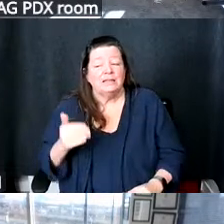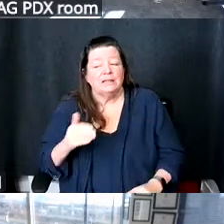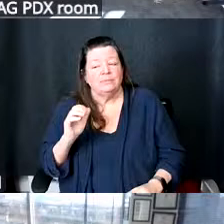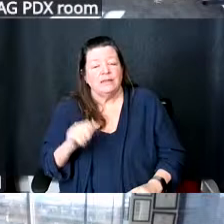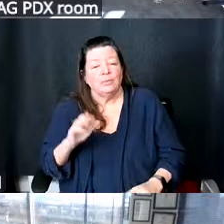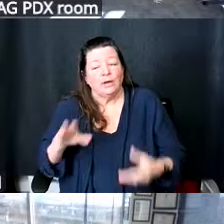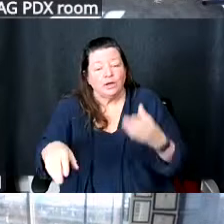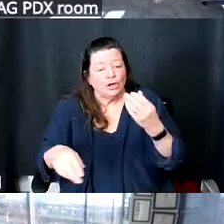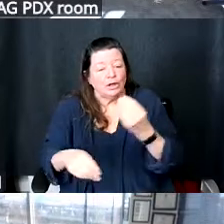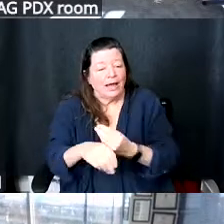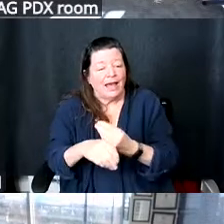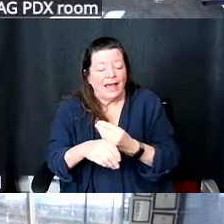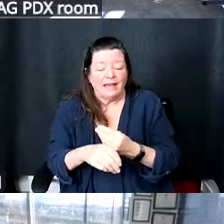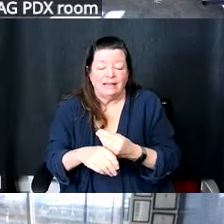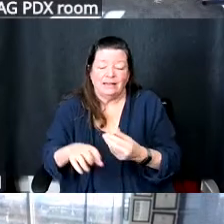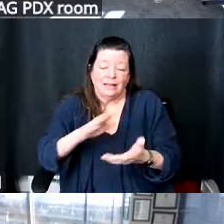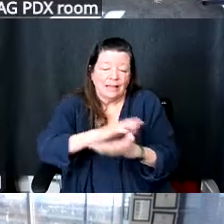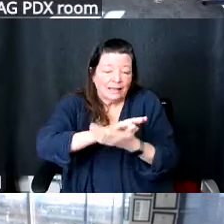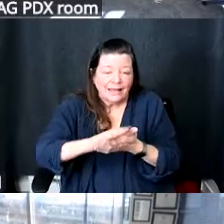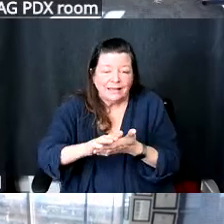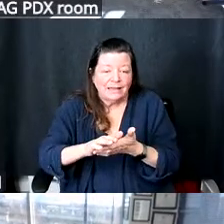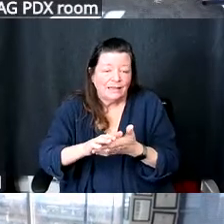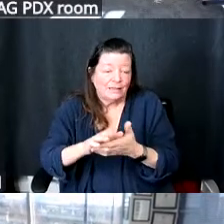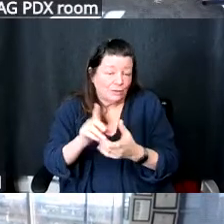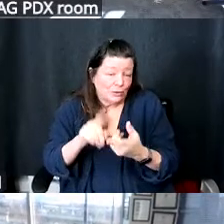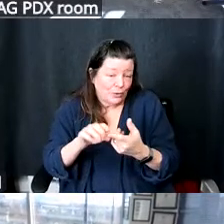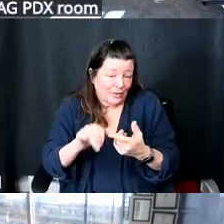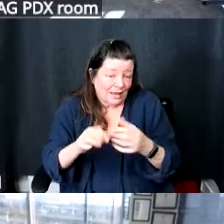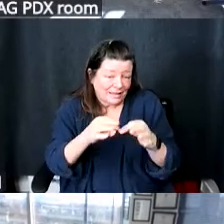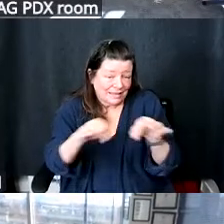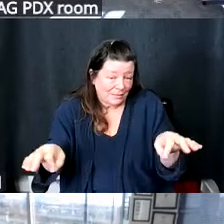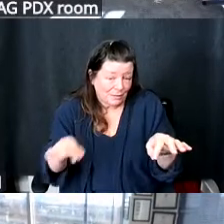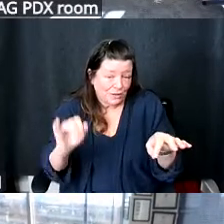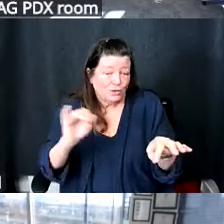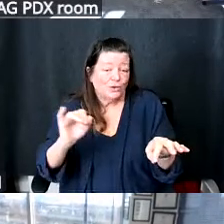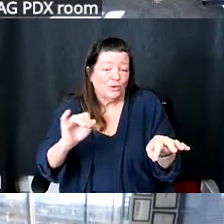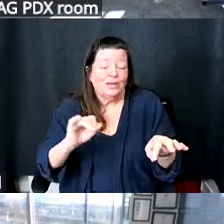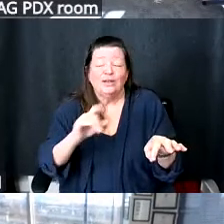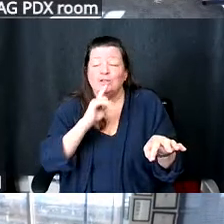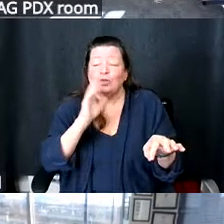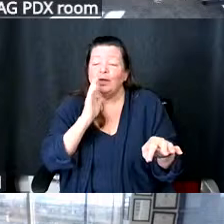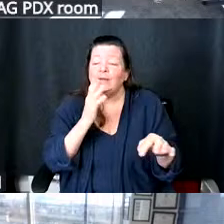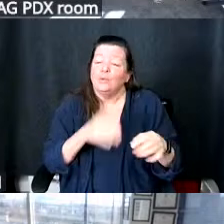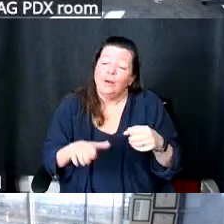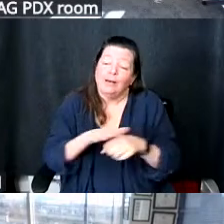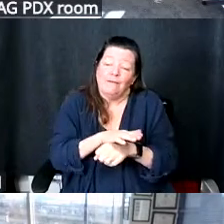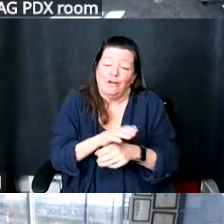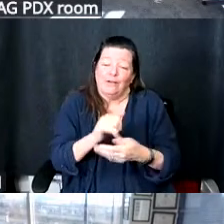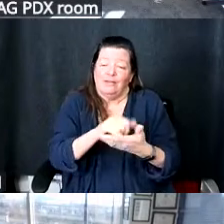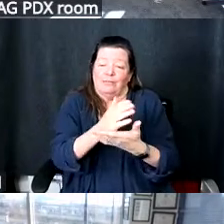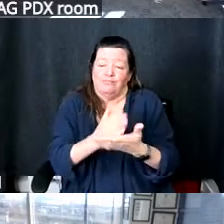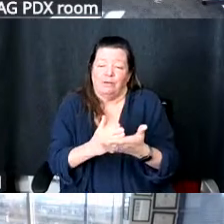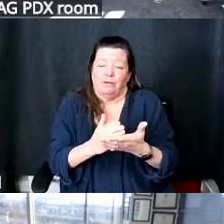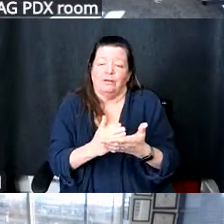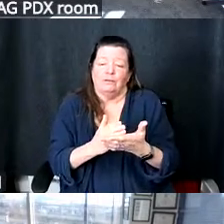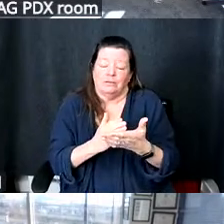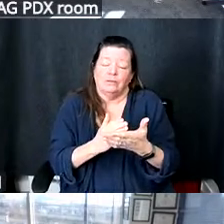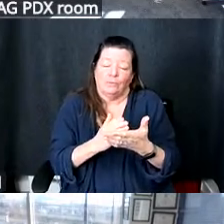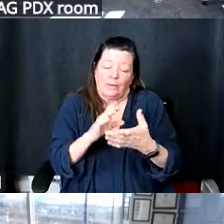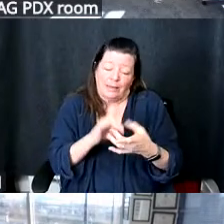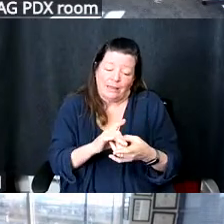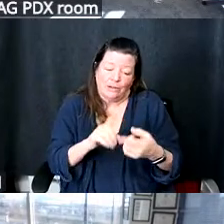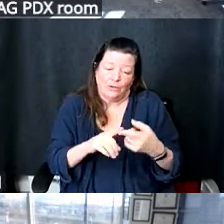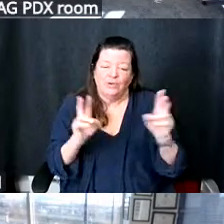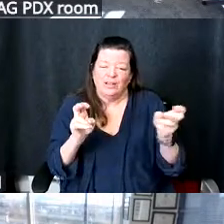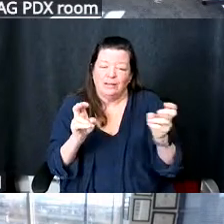like cleanliness to that as well, so that it does cover this piece around, the maintenance of